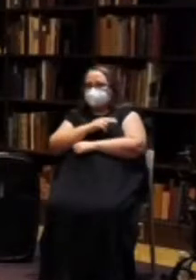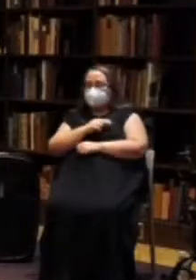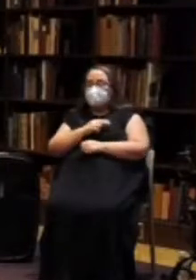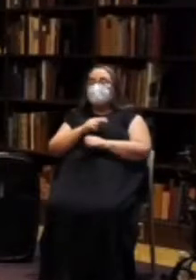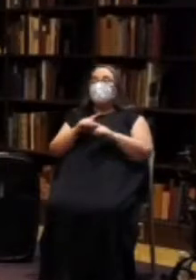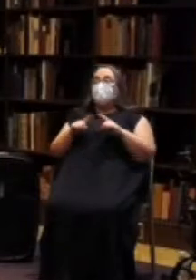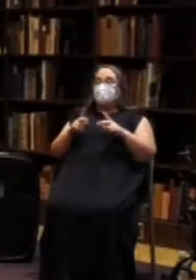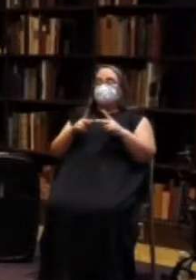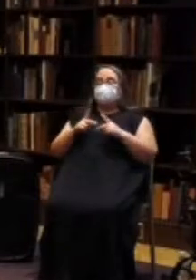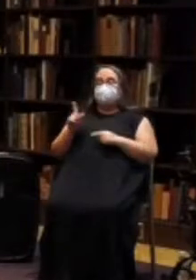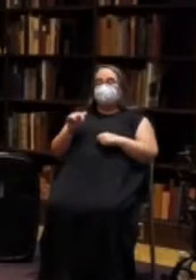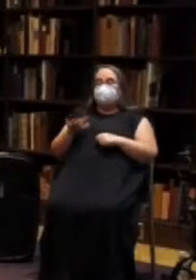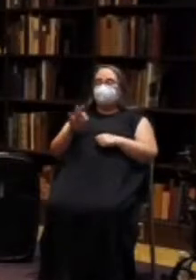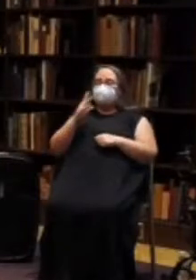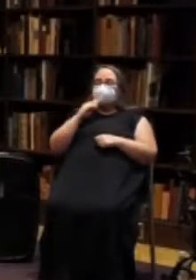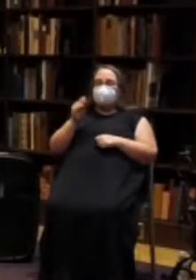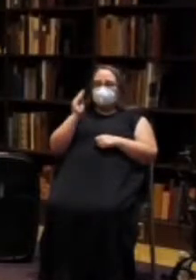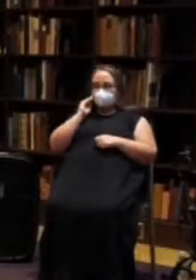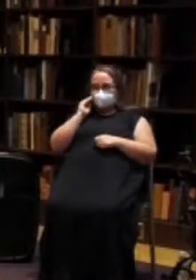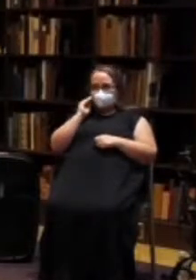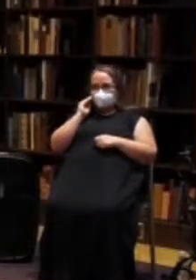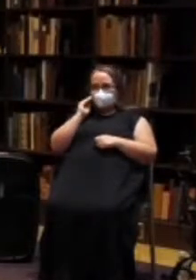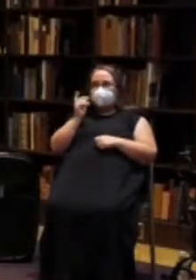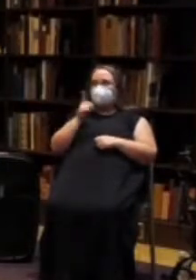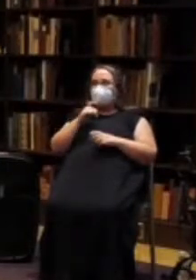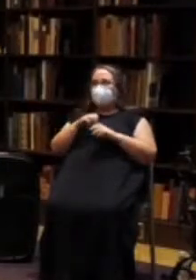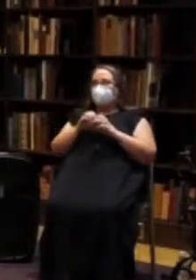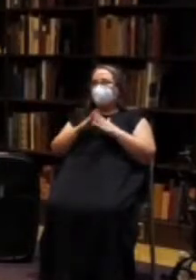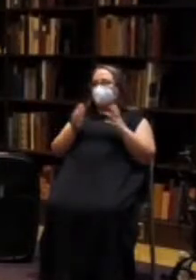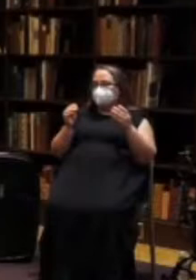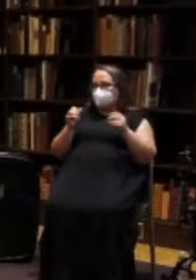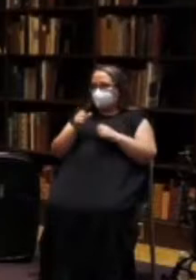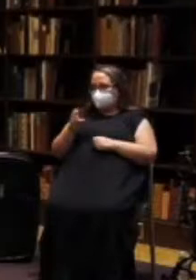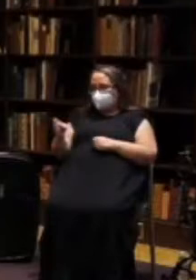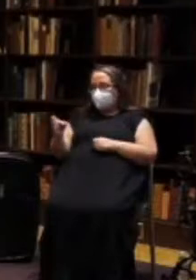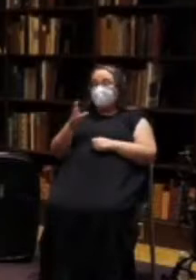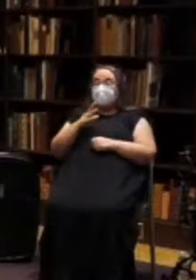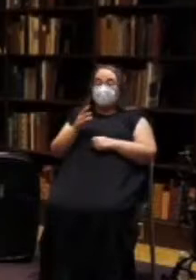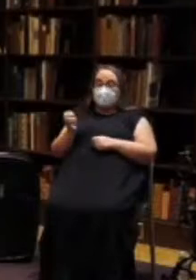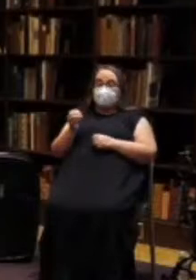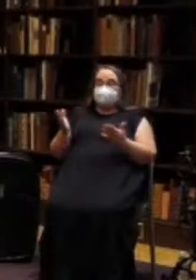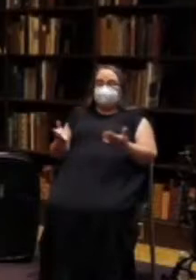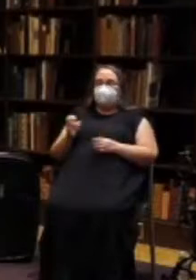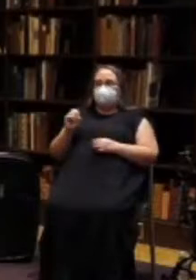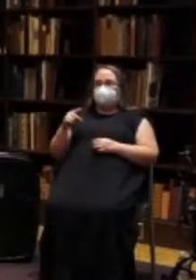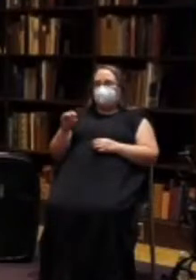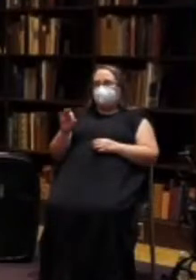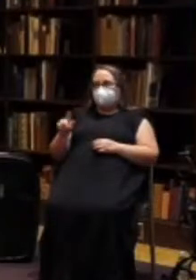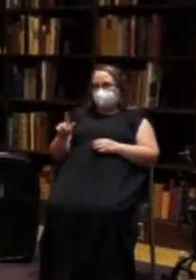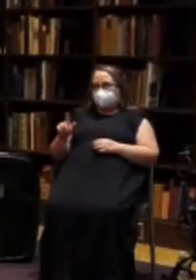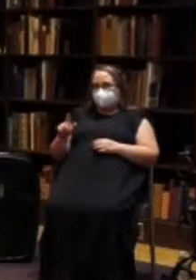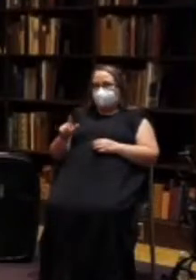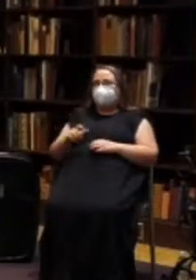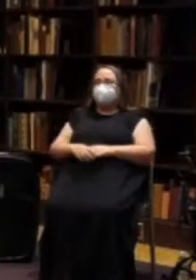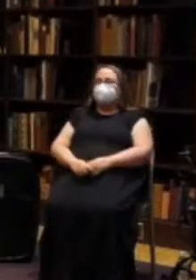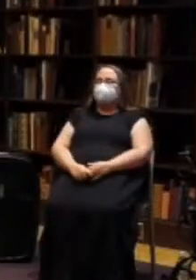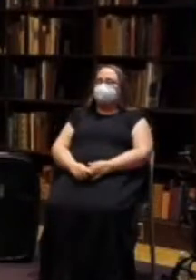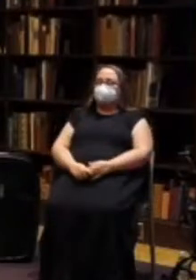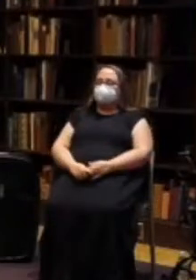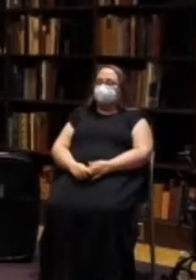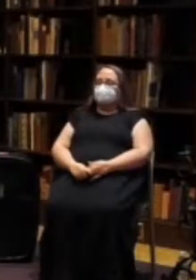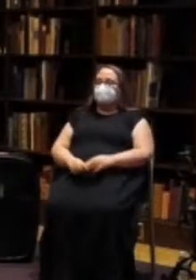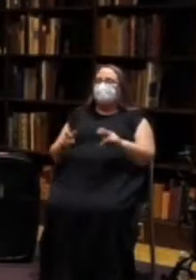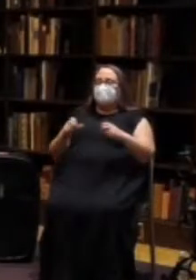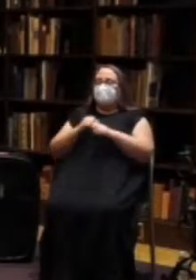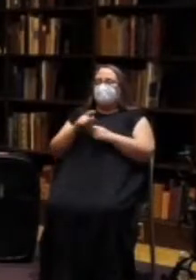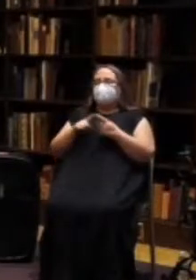But the place where he finds home are in the bookstores of Baltimore and at Pratt Library. He said that, quote,